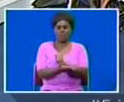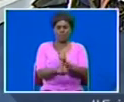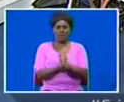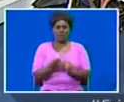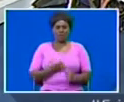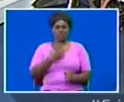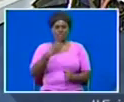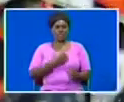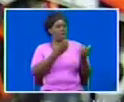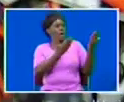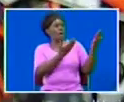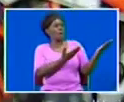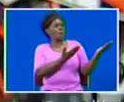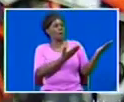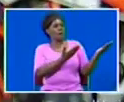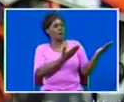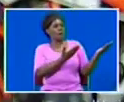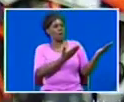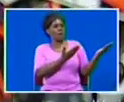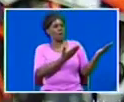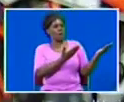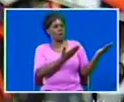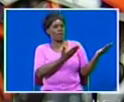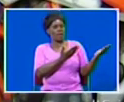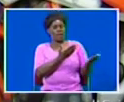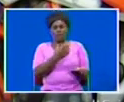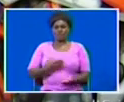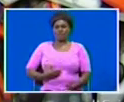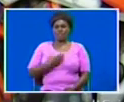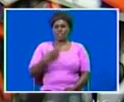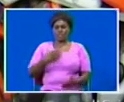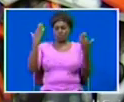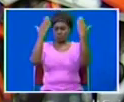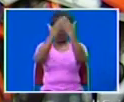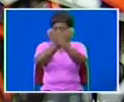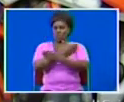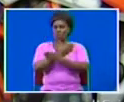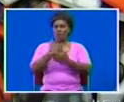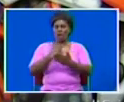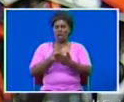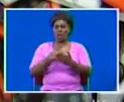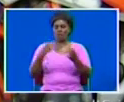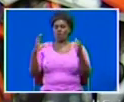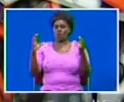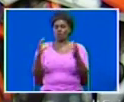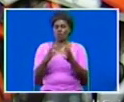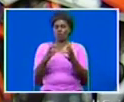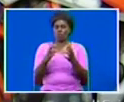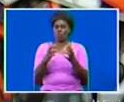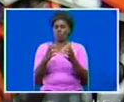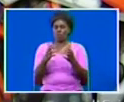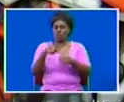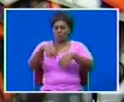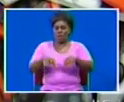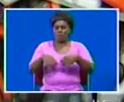guest anchor segment. I missed this. All right. So, in studio with me tonight is a team from Ride 47. It's